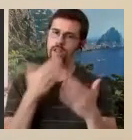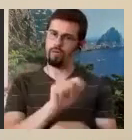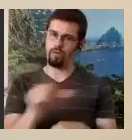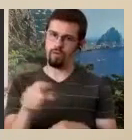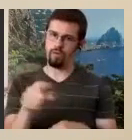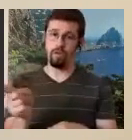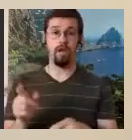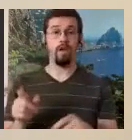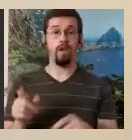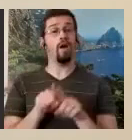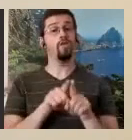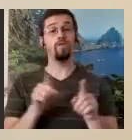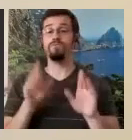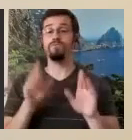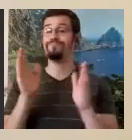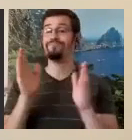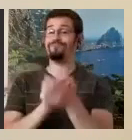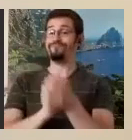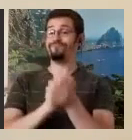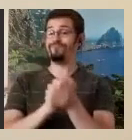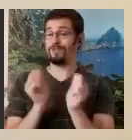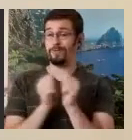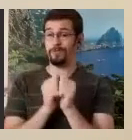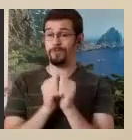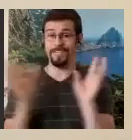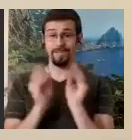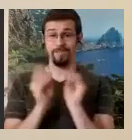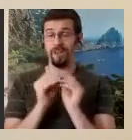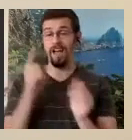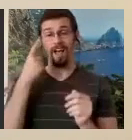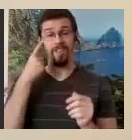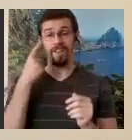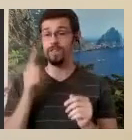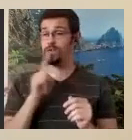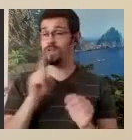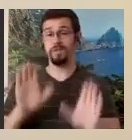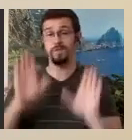symposium, because I think it's been a wonderful experience. Did you manage to get